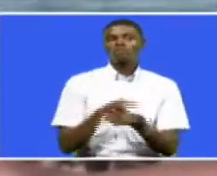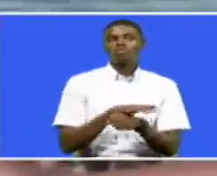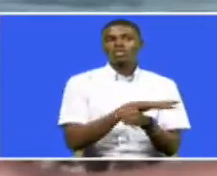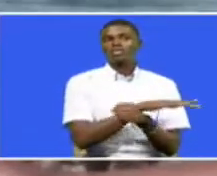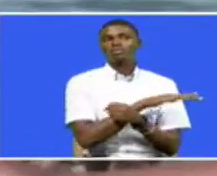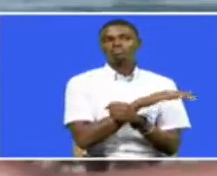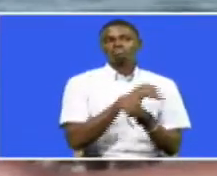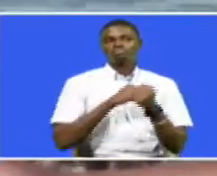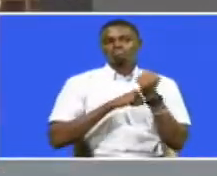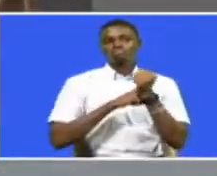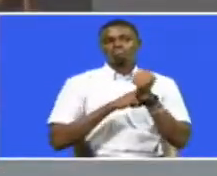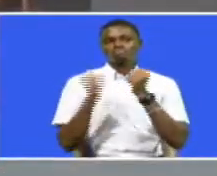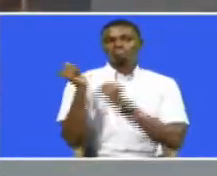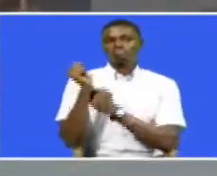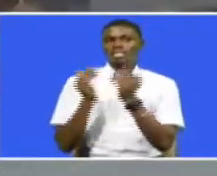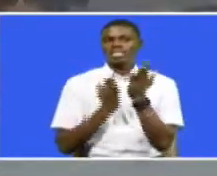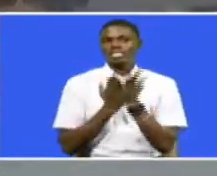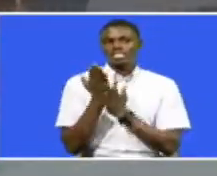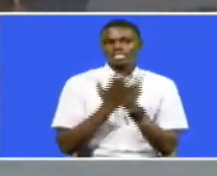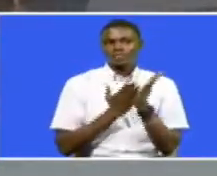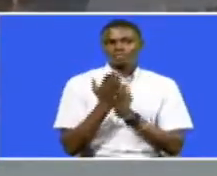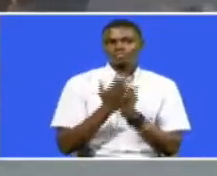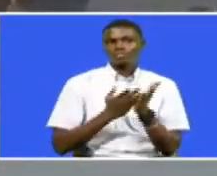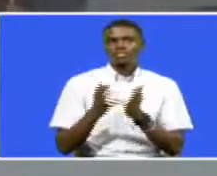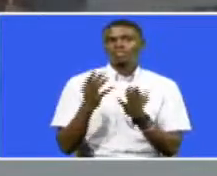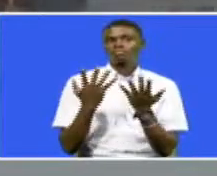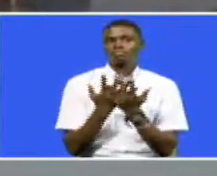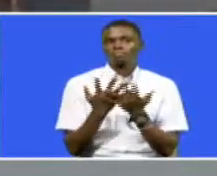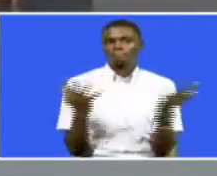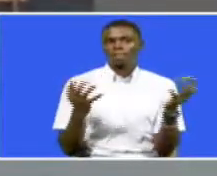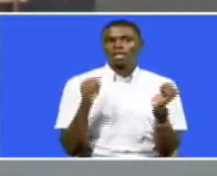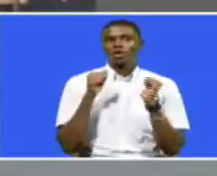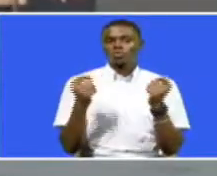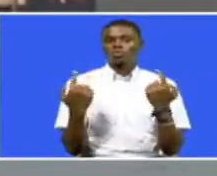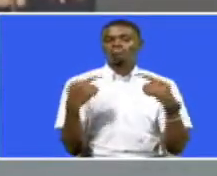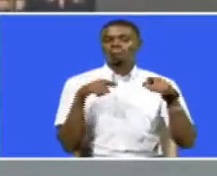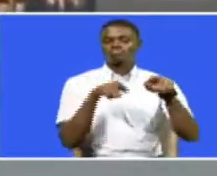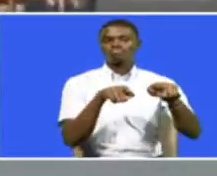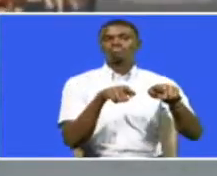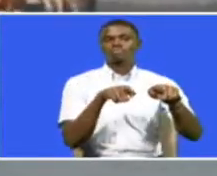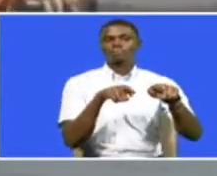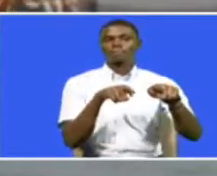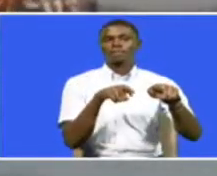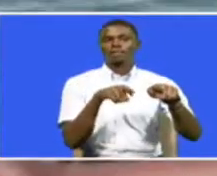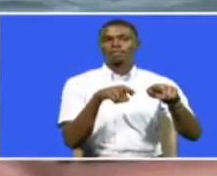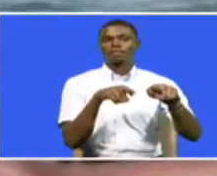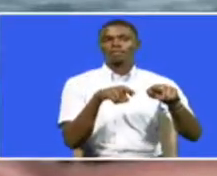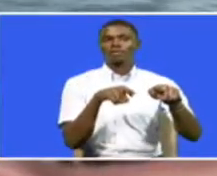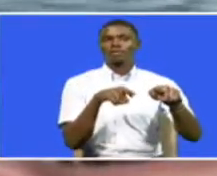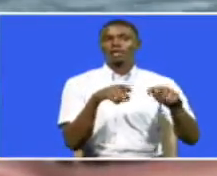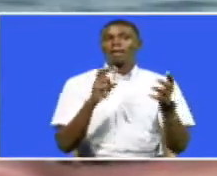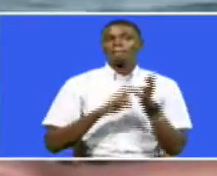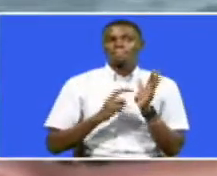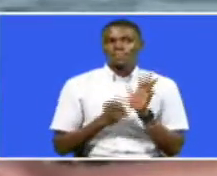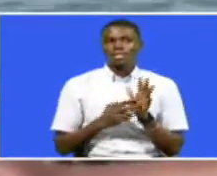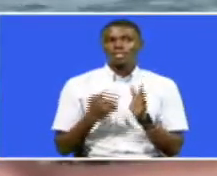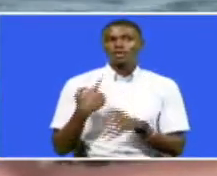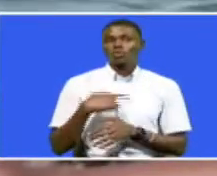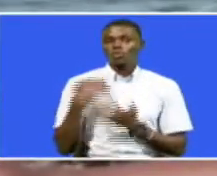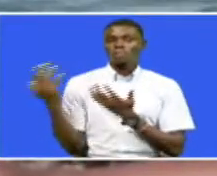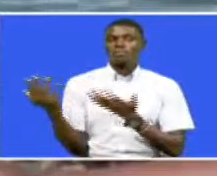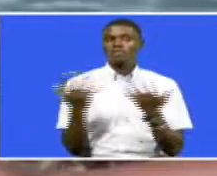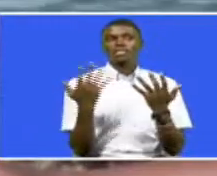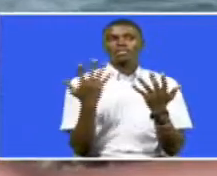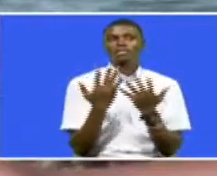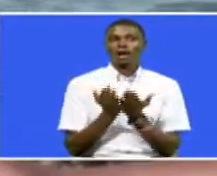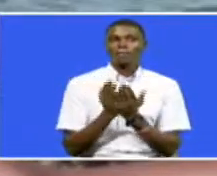furnished, serviced catamaran vessels that are compliant. So that means we bring in a vessel that